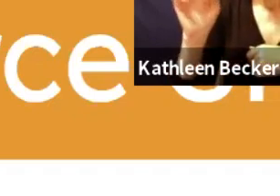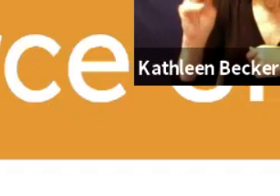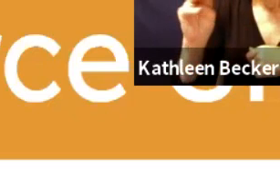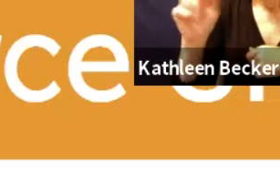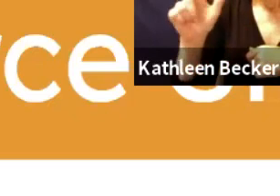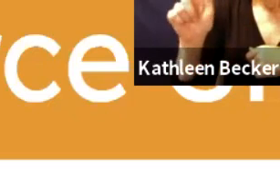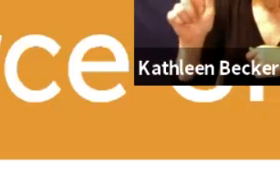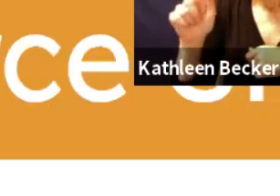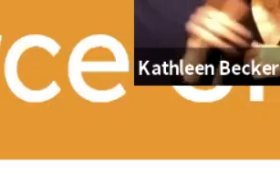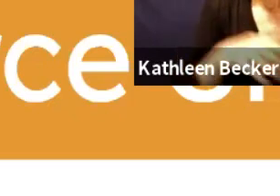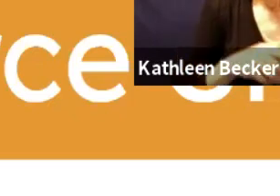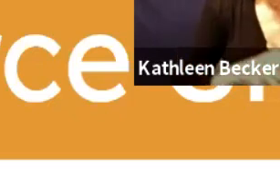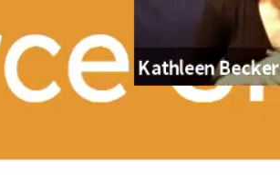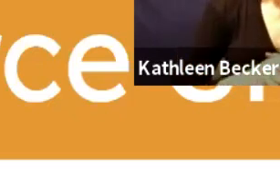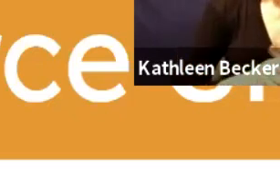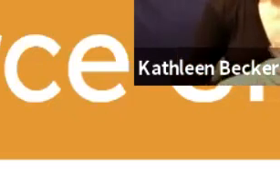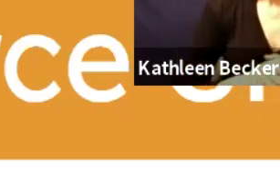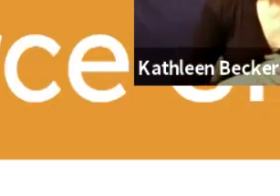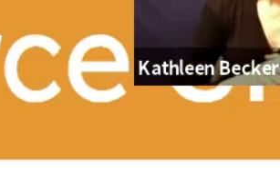bit.ly/RUSD-FAM21.